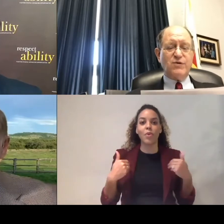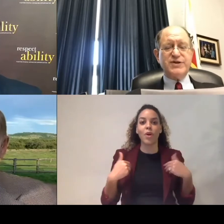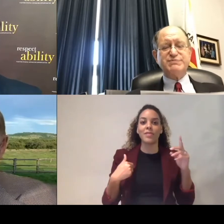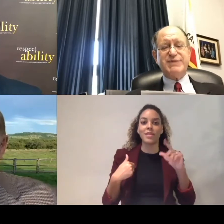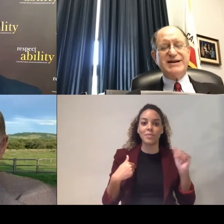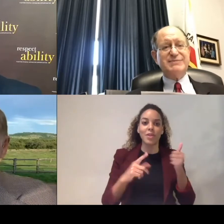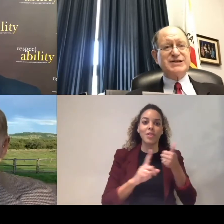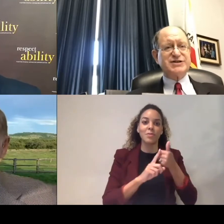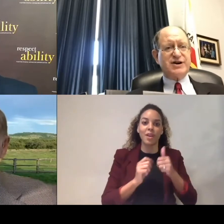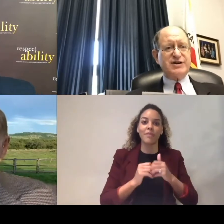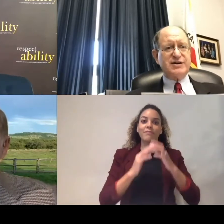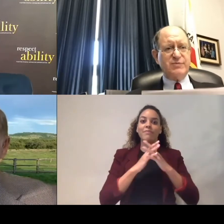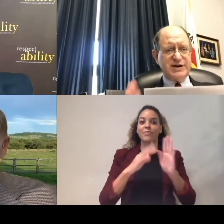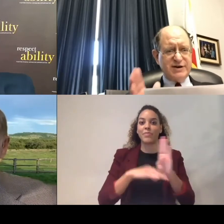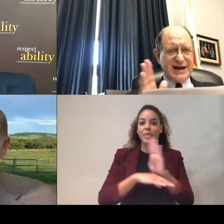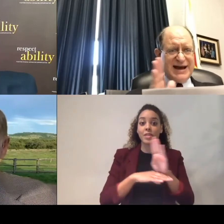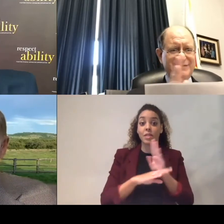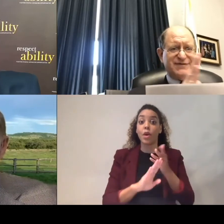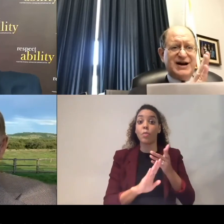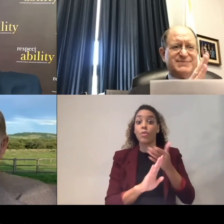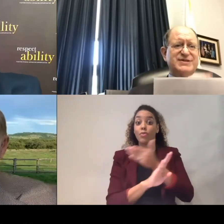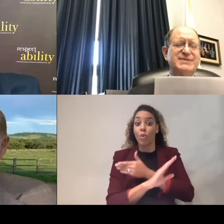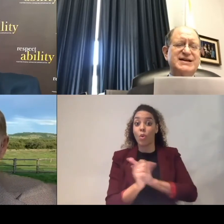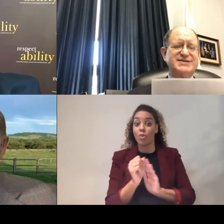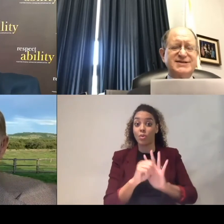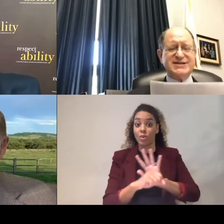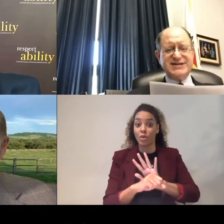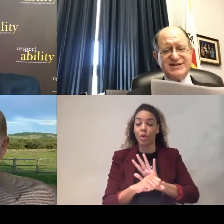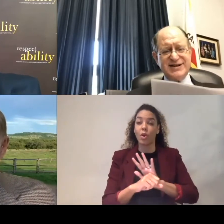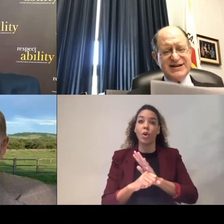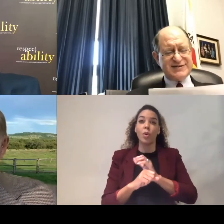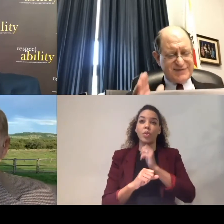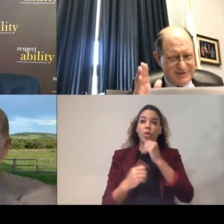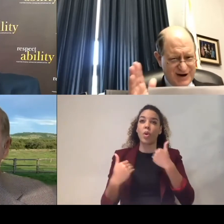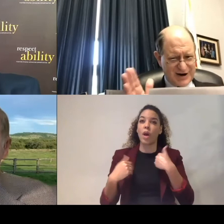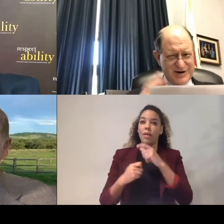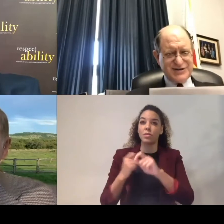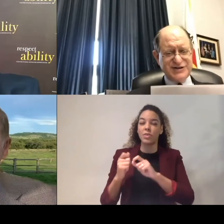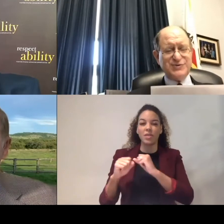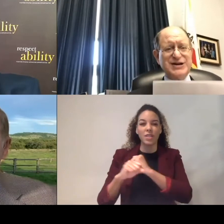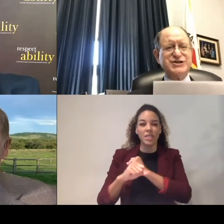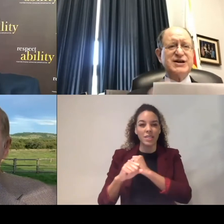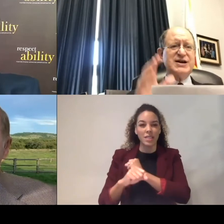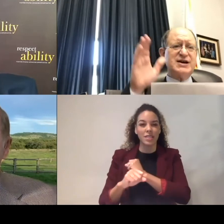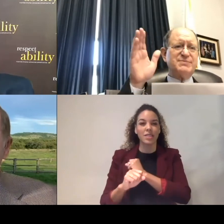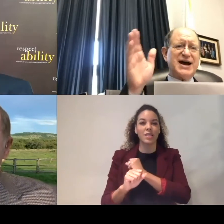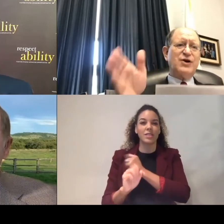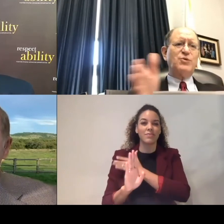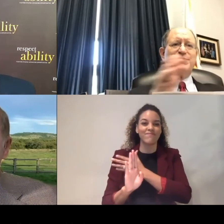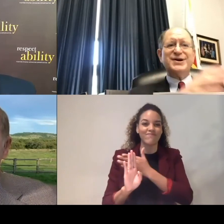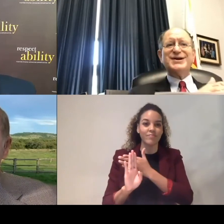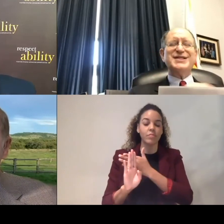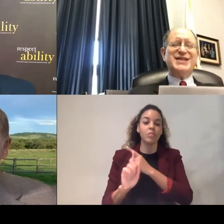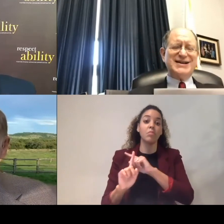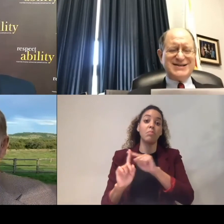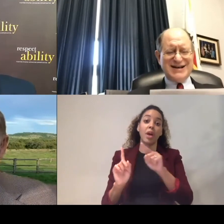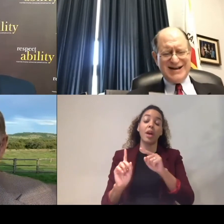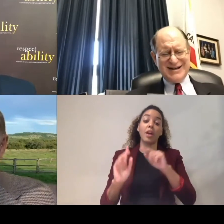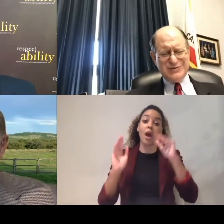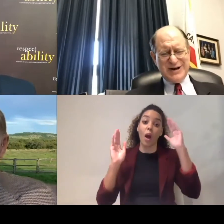Before this pandemic started, we don't have up to the minute statistics on this for our current situation, but I hope